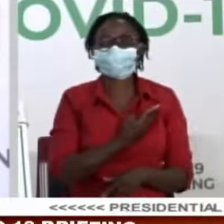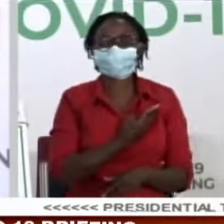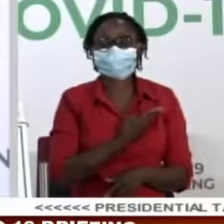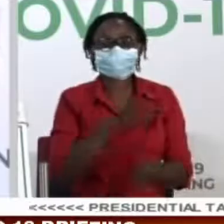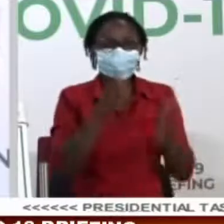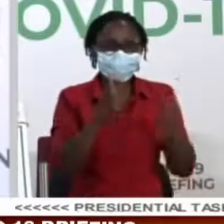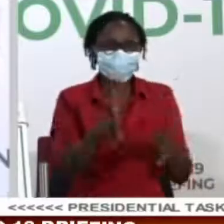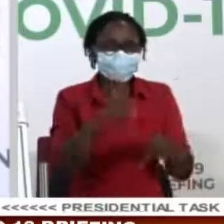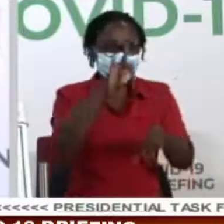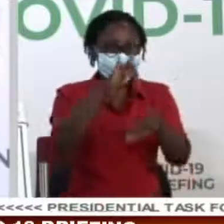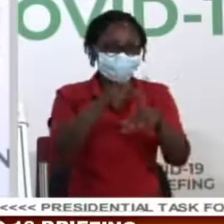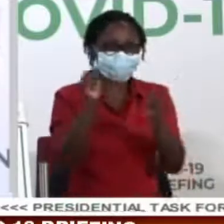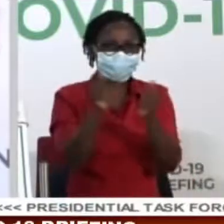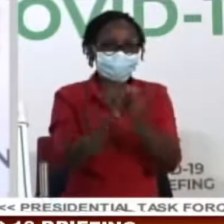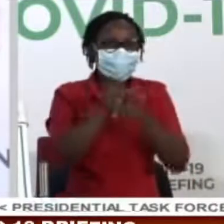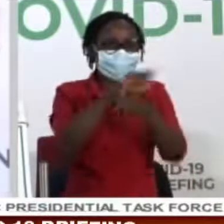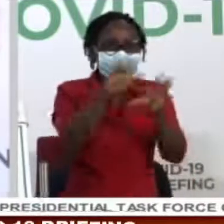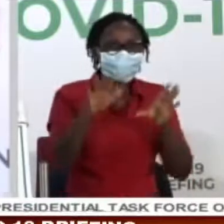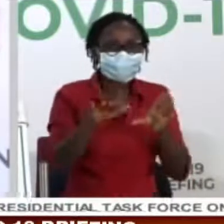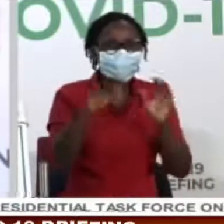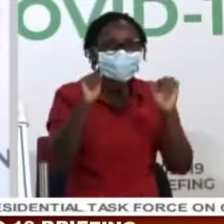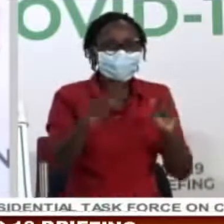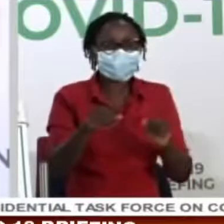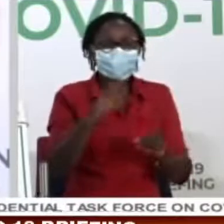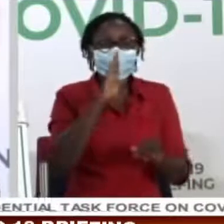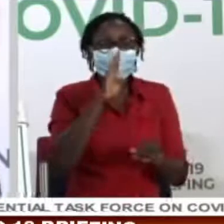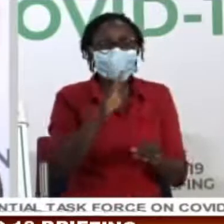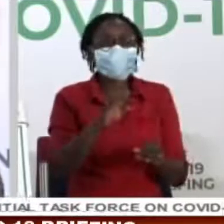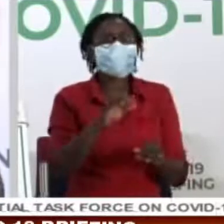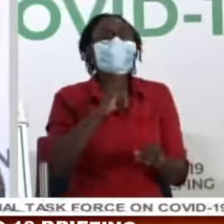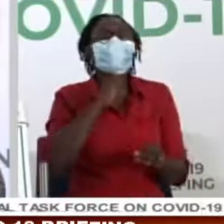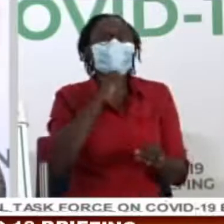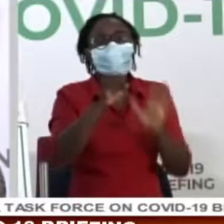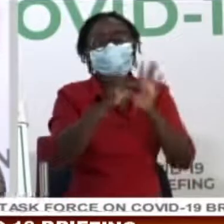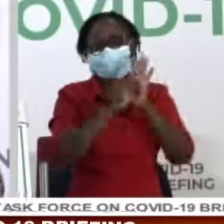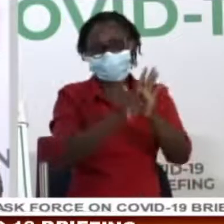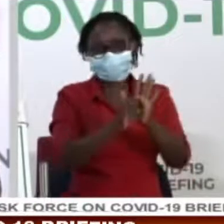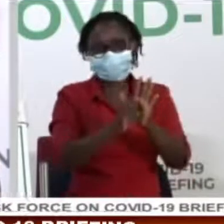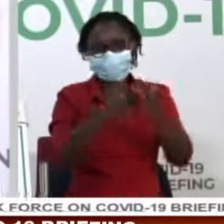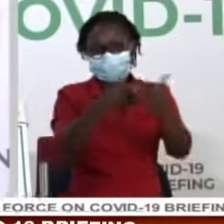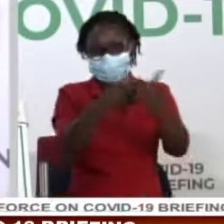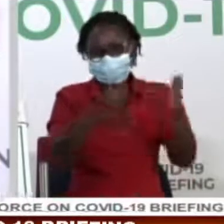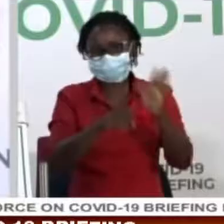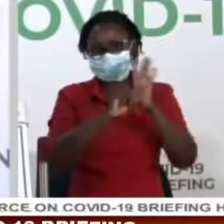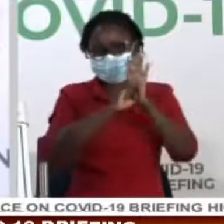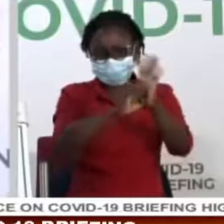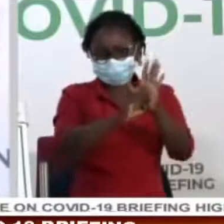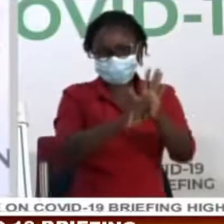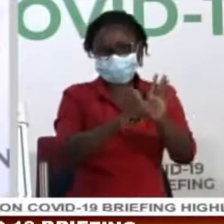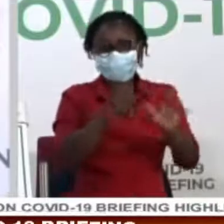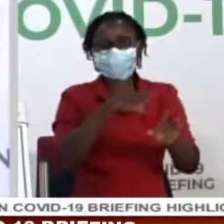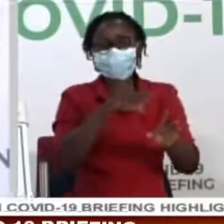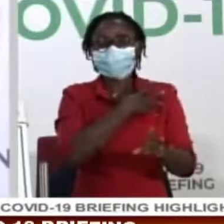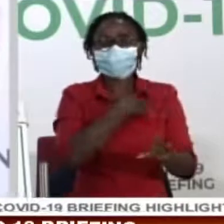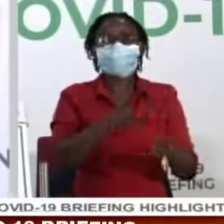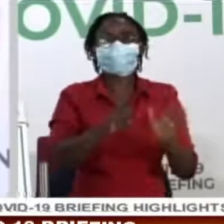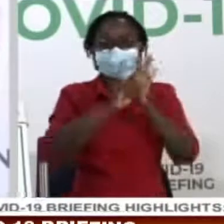Persons infected with the virus can either be symptomatic, pre-symptomatic, or asymptomatic.